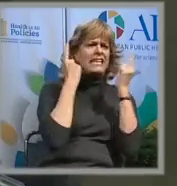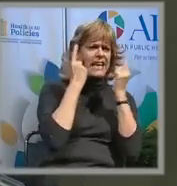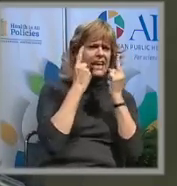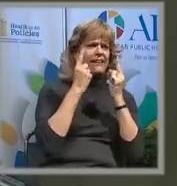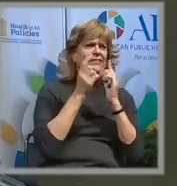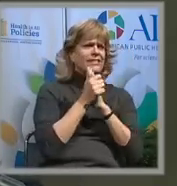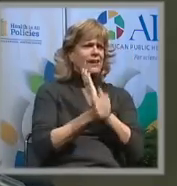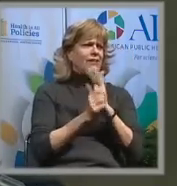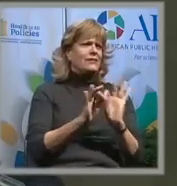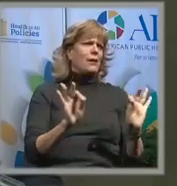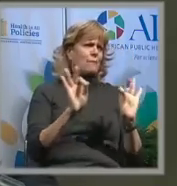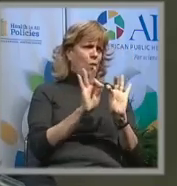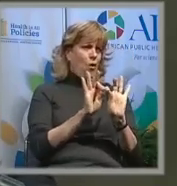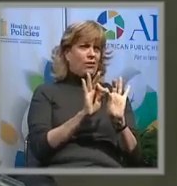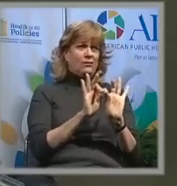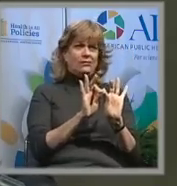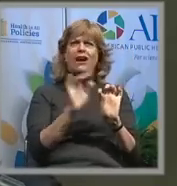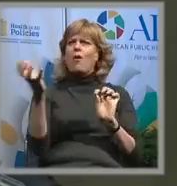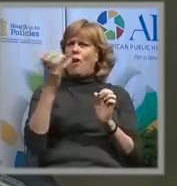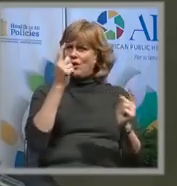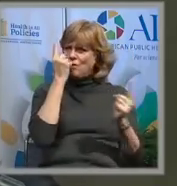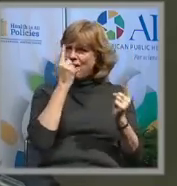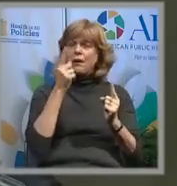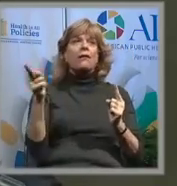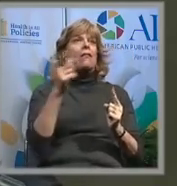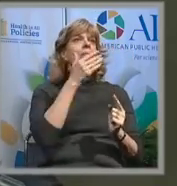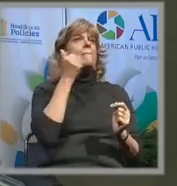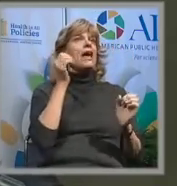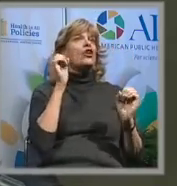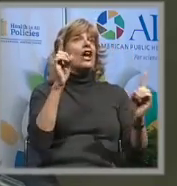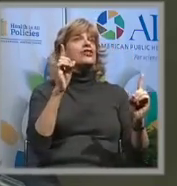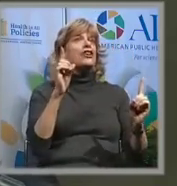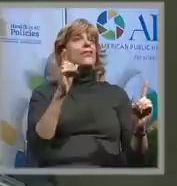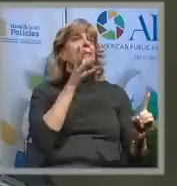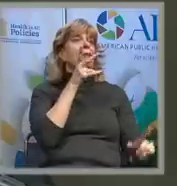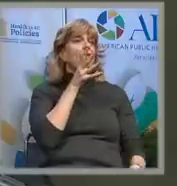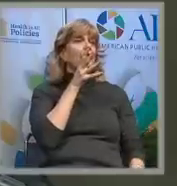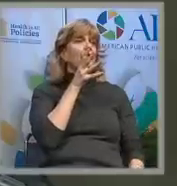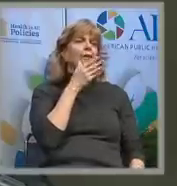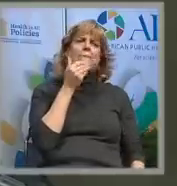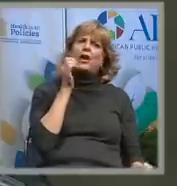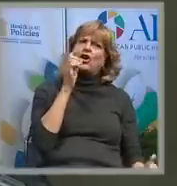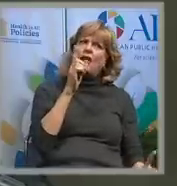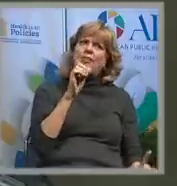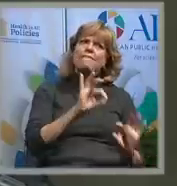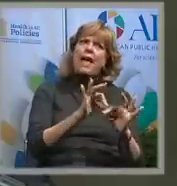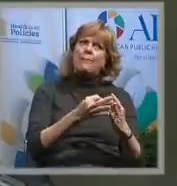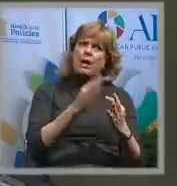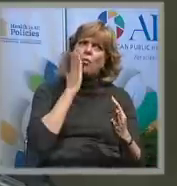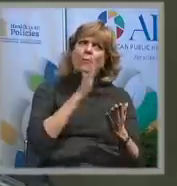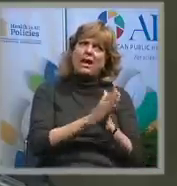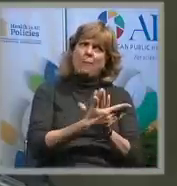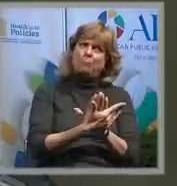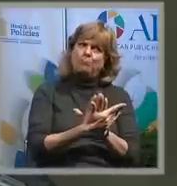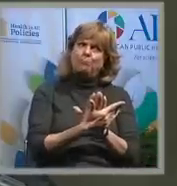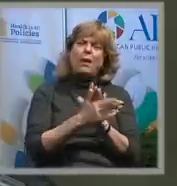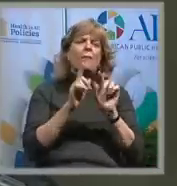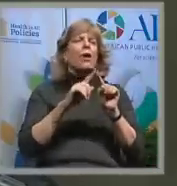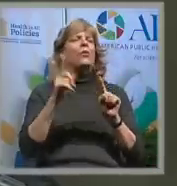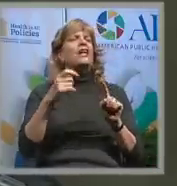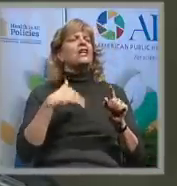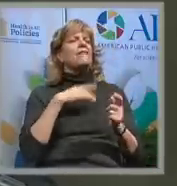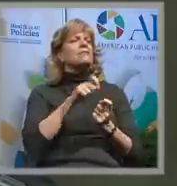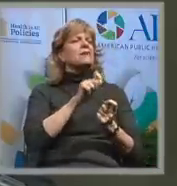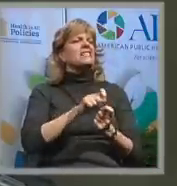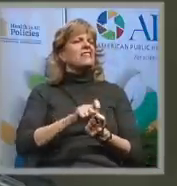this is what I want you to think about. Obviously, the better educated the mother, the better educated that family would be. But we need to have